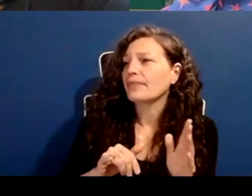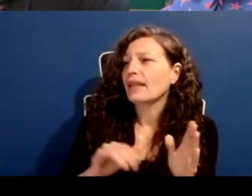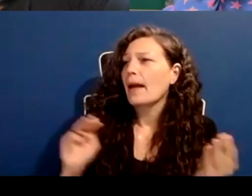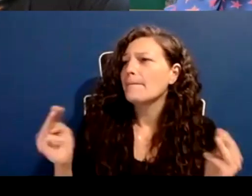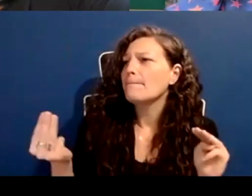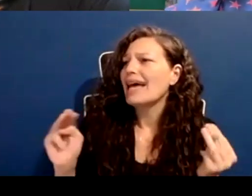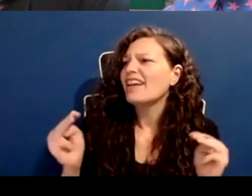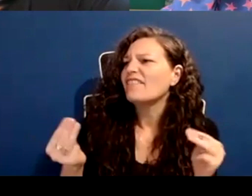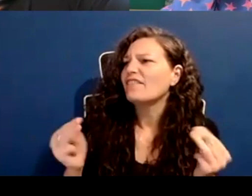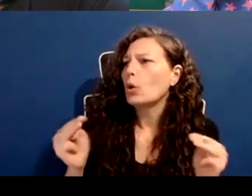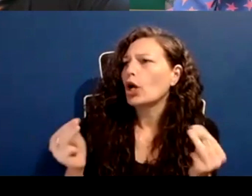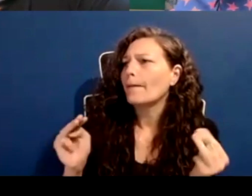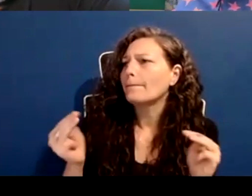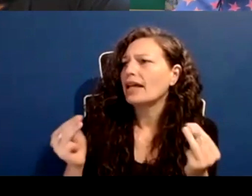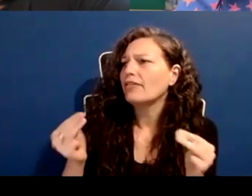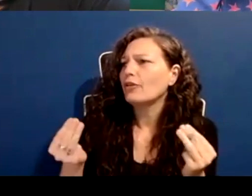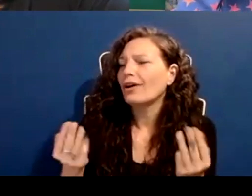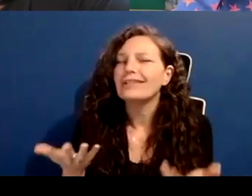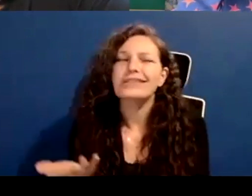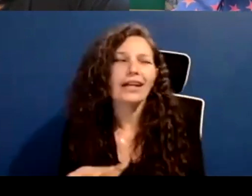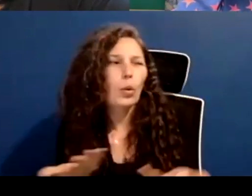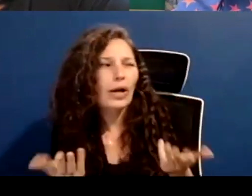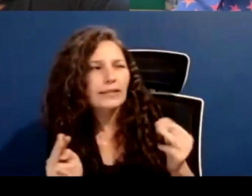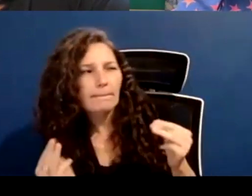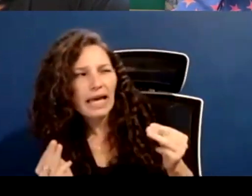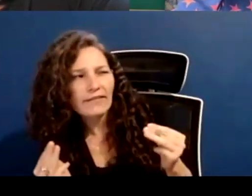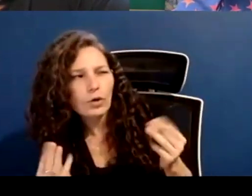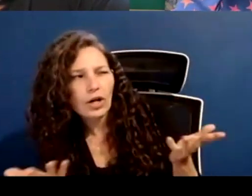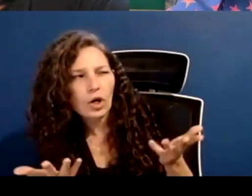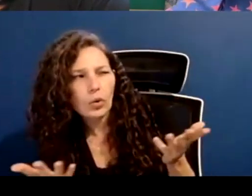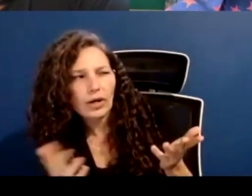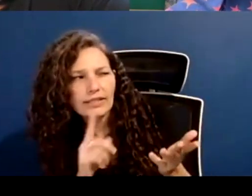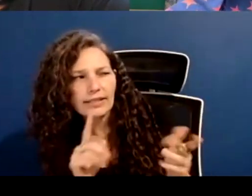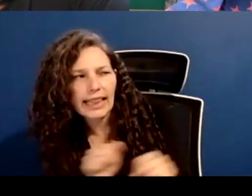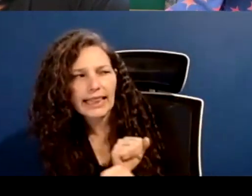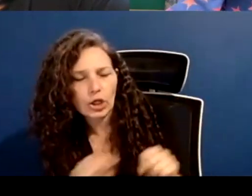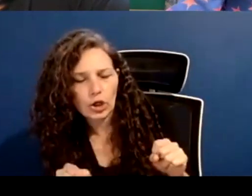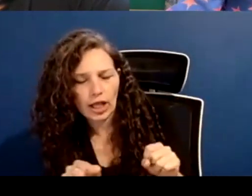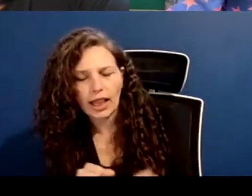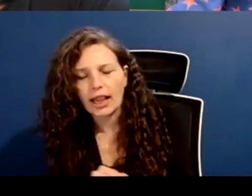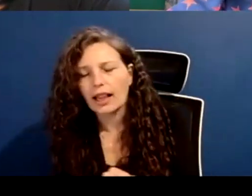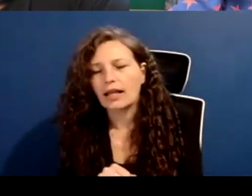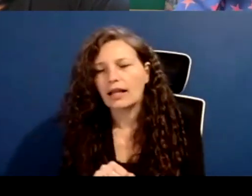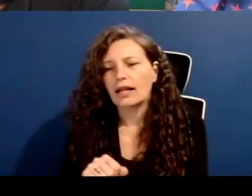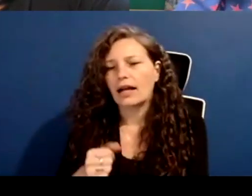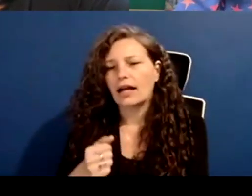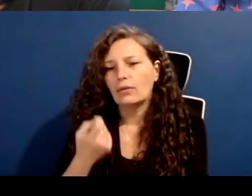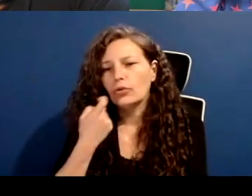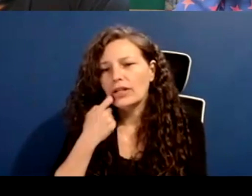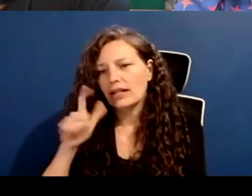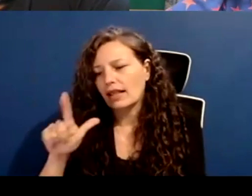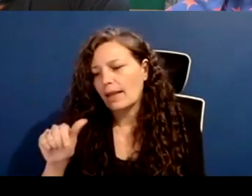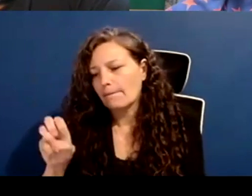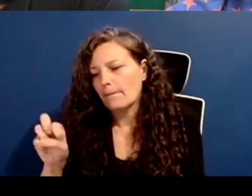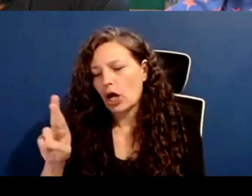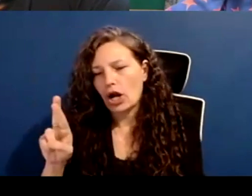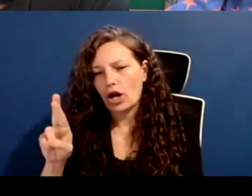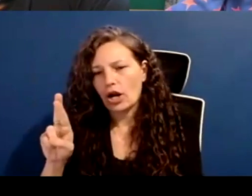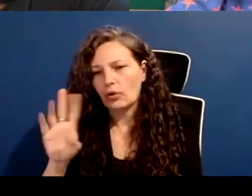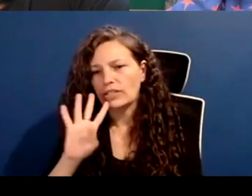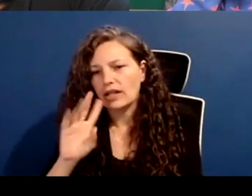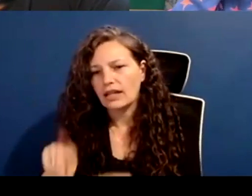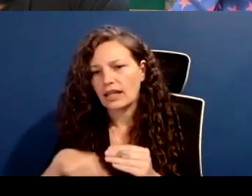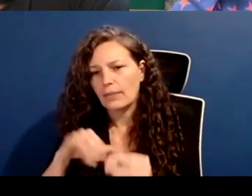it comes to disability. In the passage that Lamar was talking about just a minute ago, in Mark